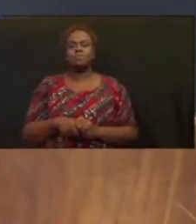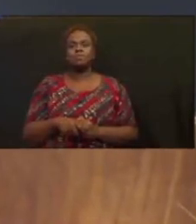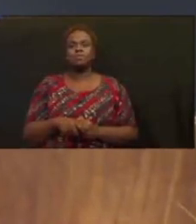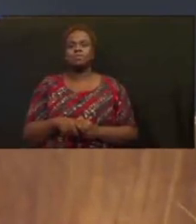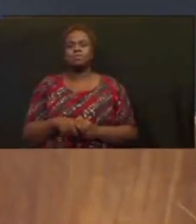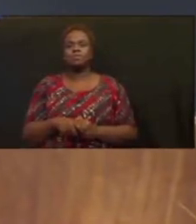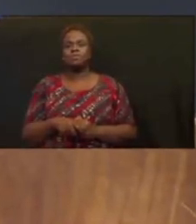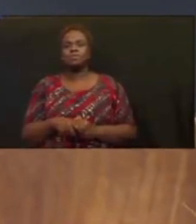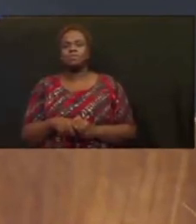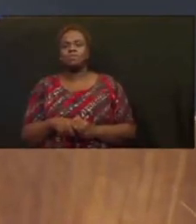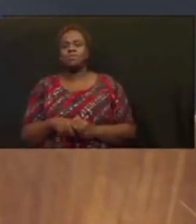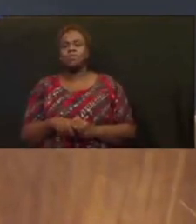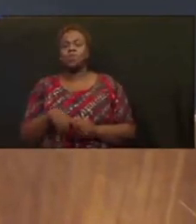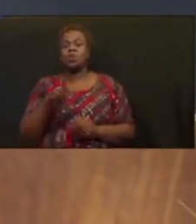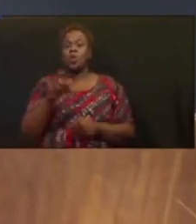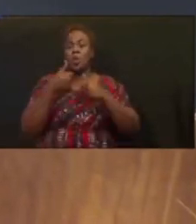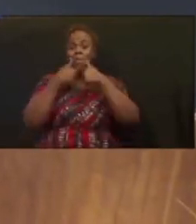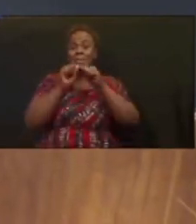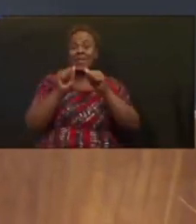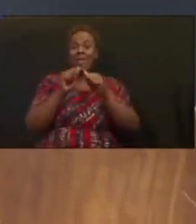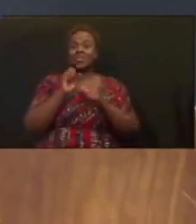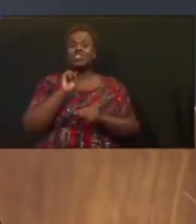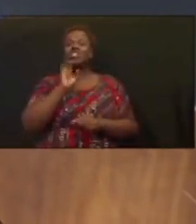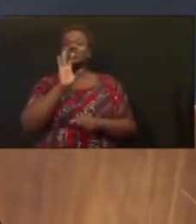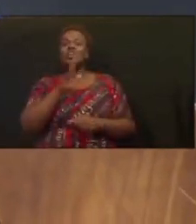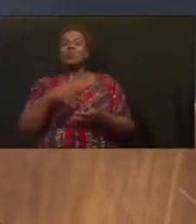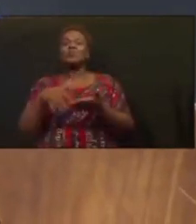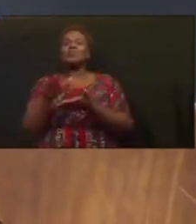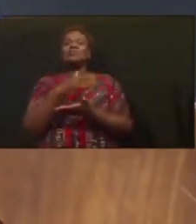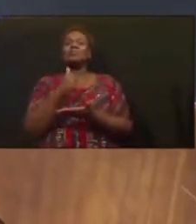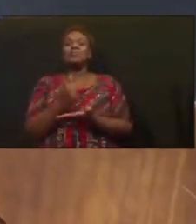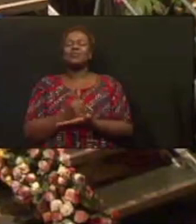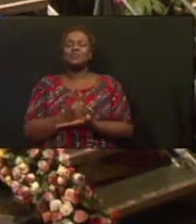If someone has been blessed tonight, shout amen. Amen.